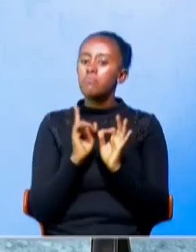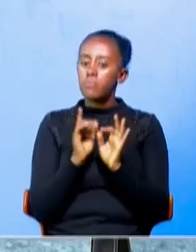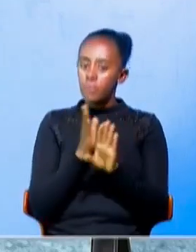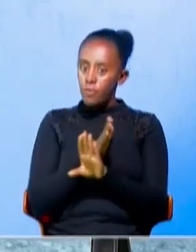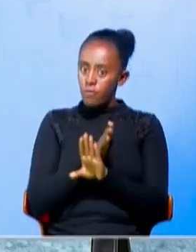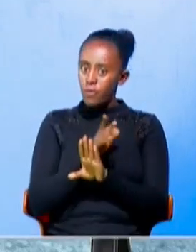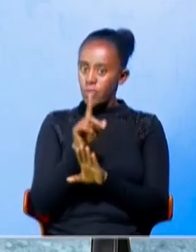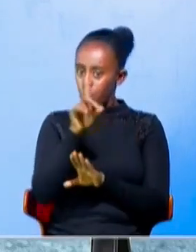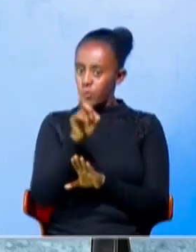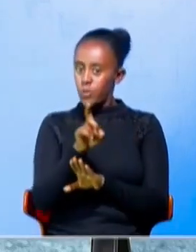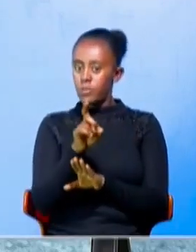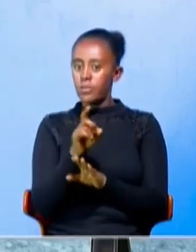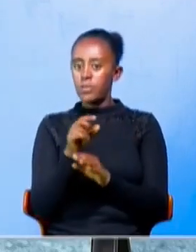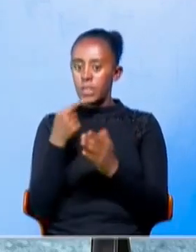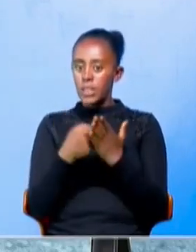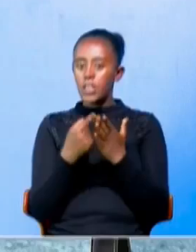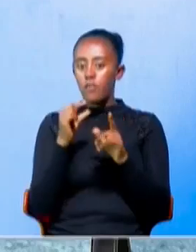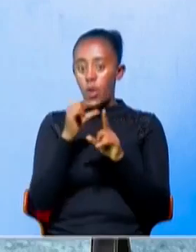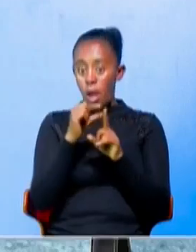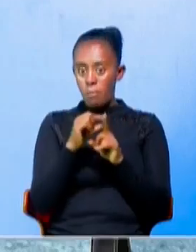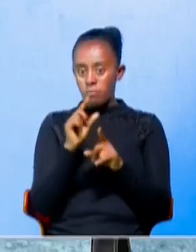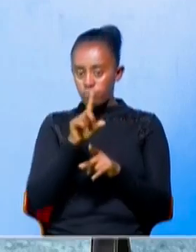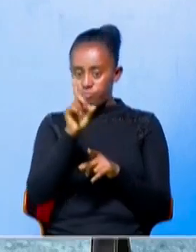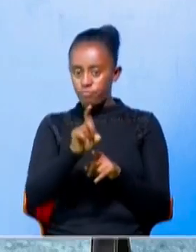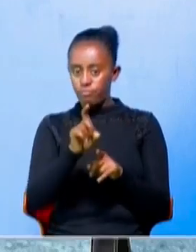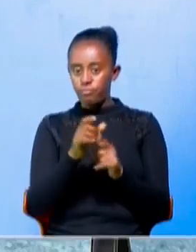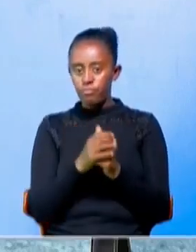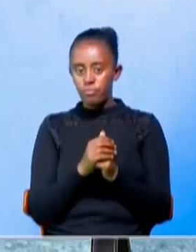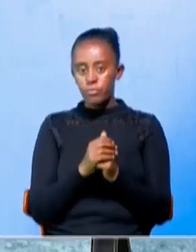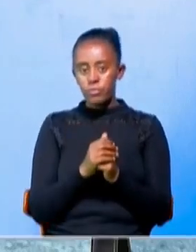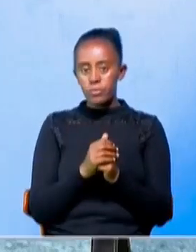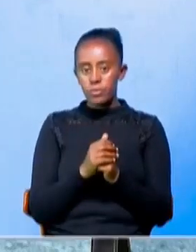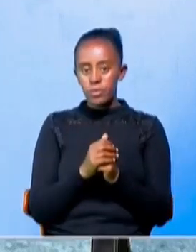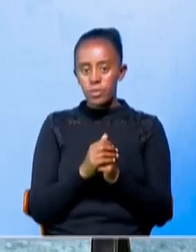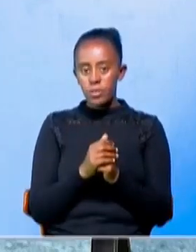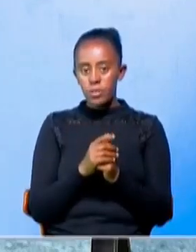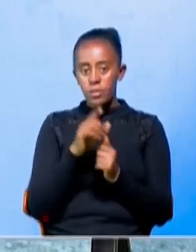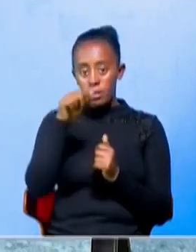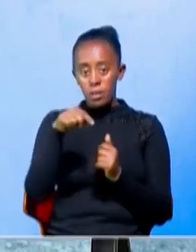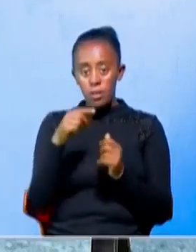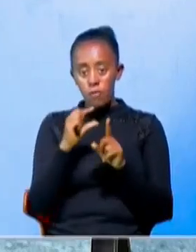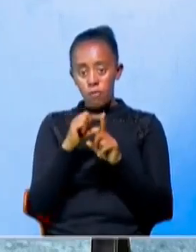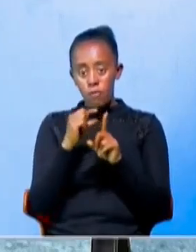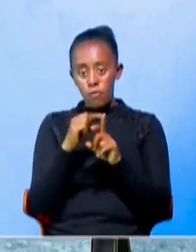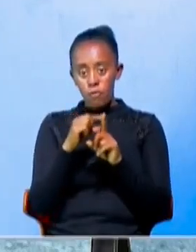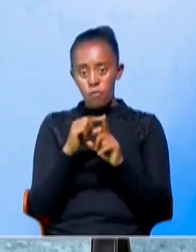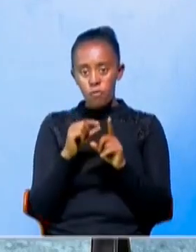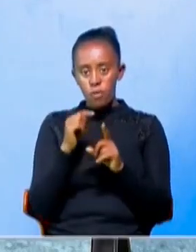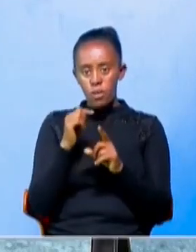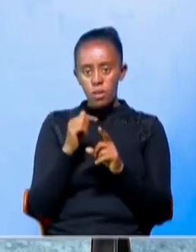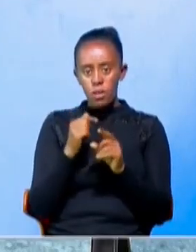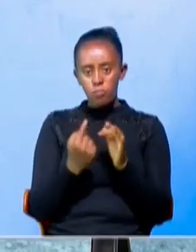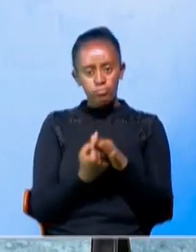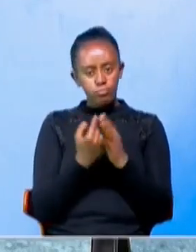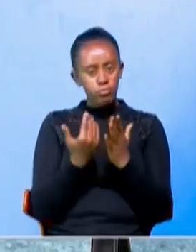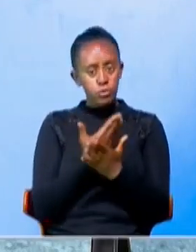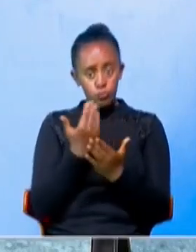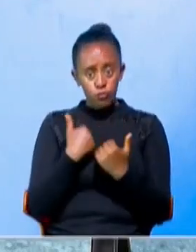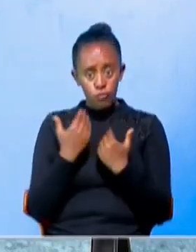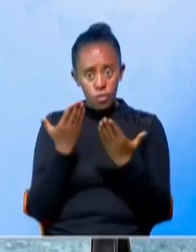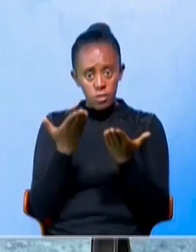ask you some questions about these vocabularies. Is there any vocabulary that is unfamiliar to you?